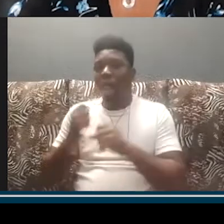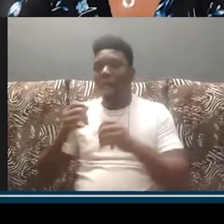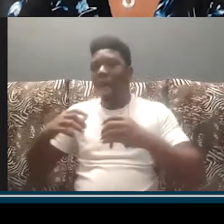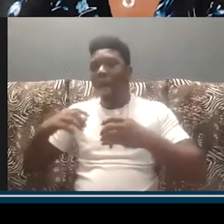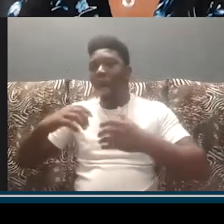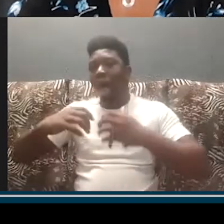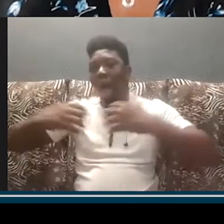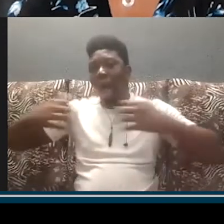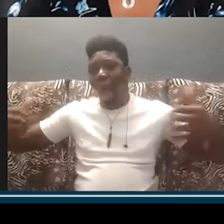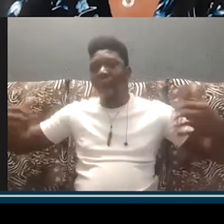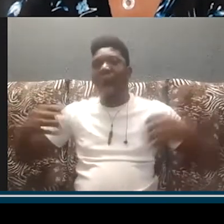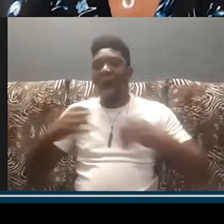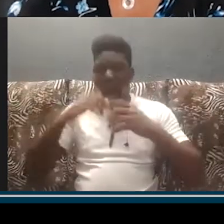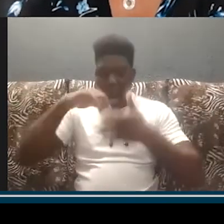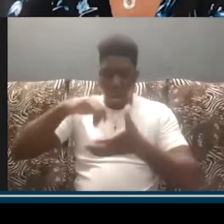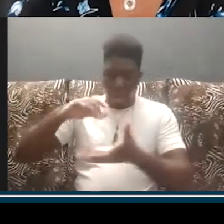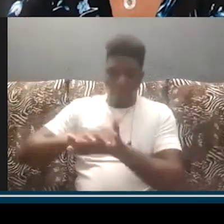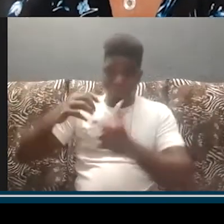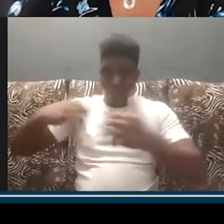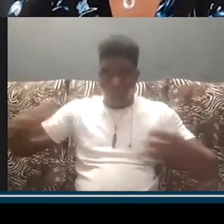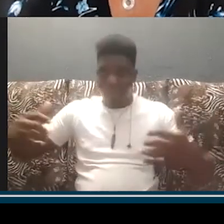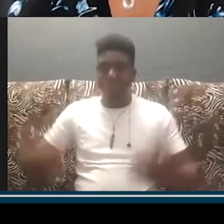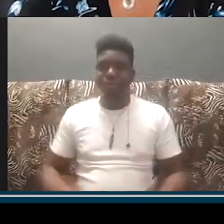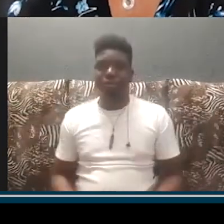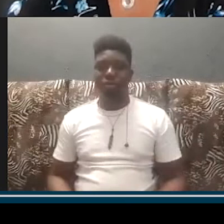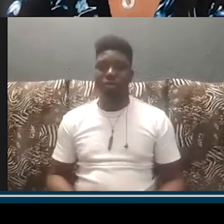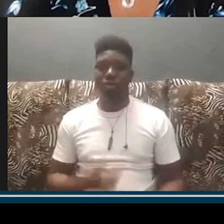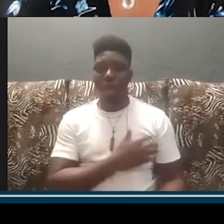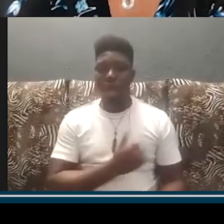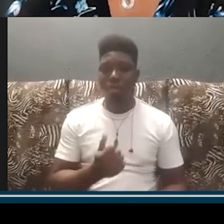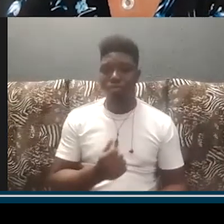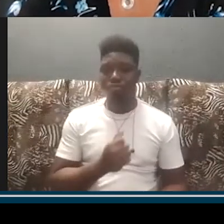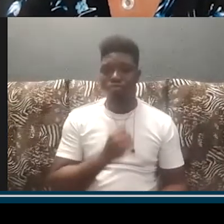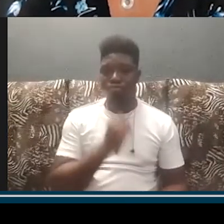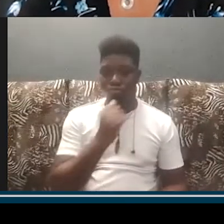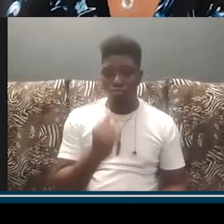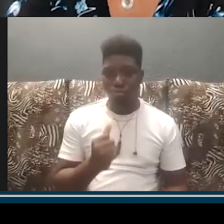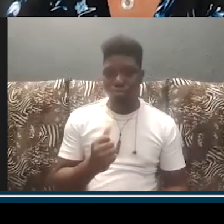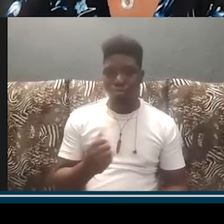but they decided to get divorced so that they could, live well.